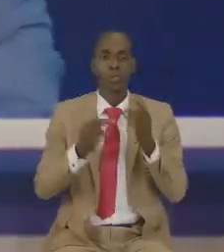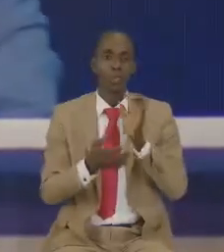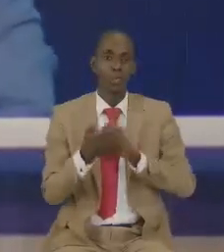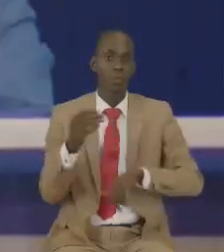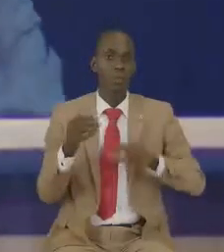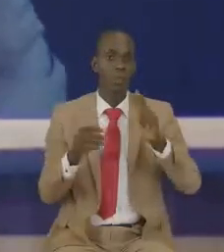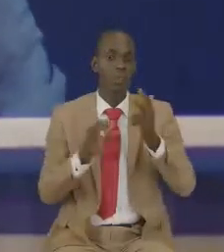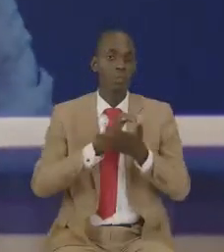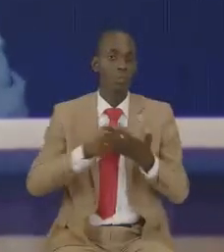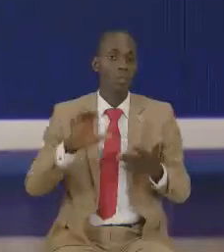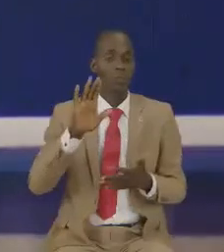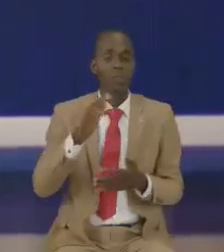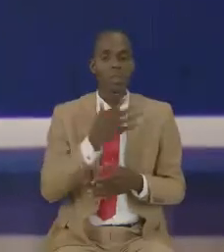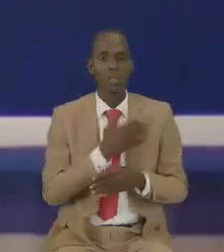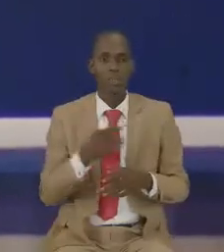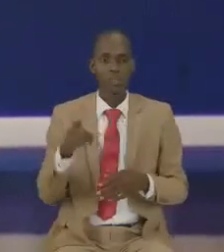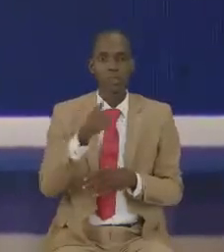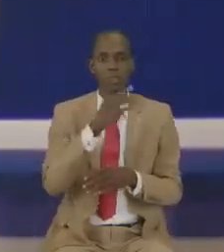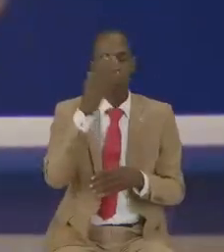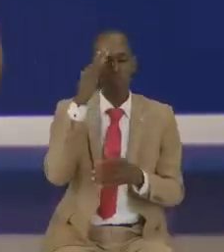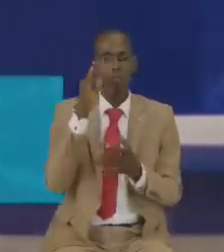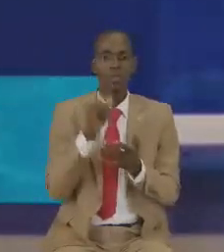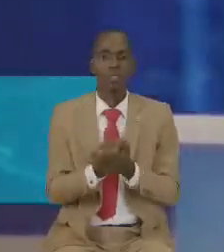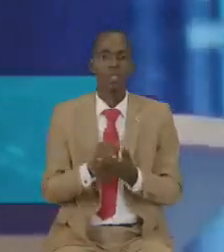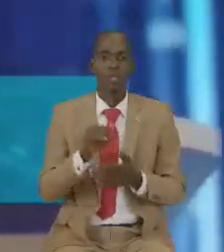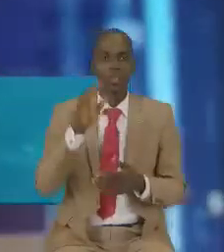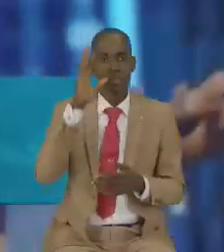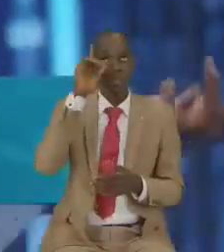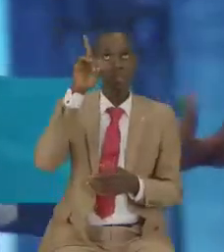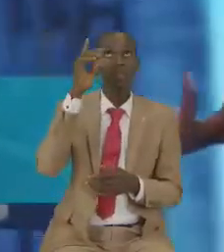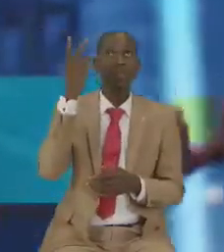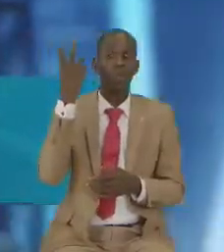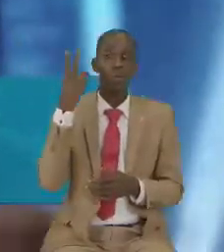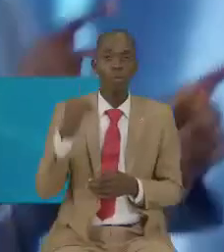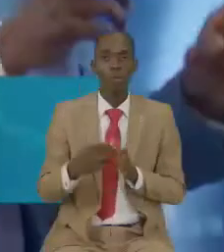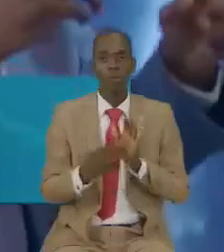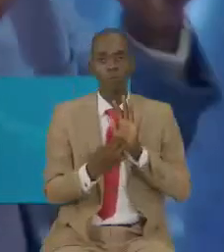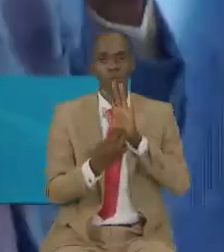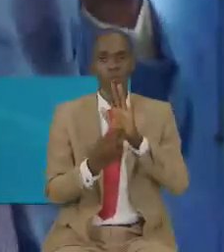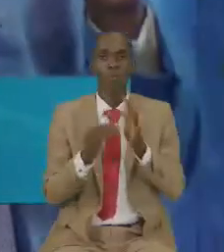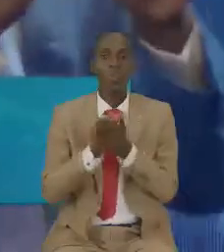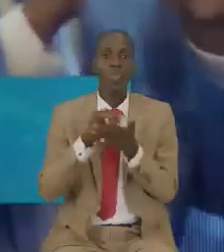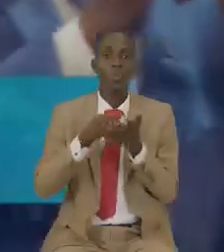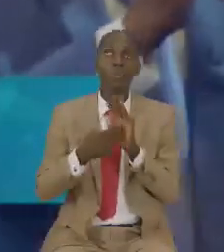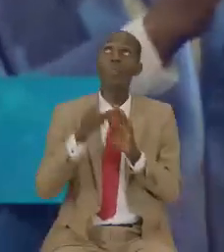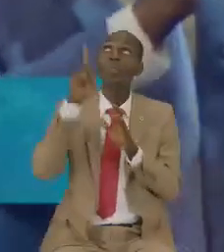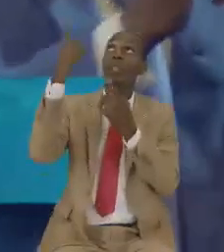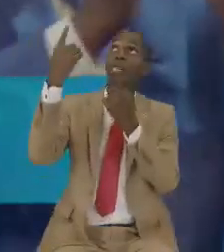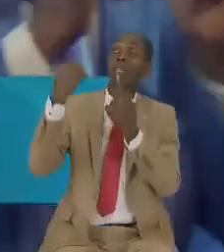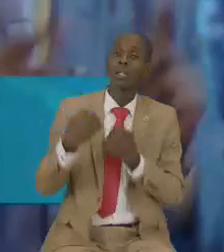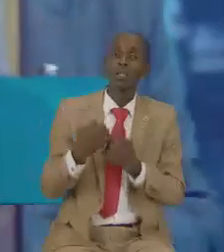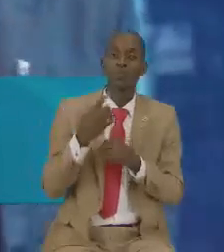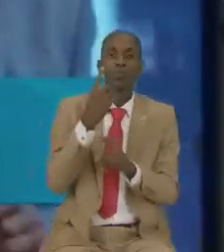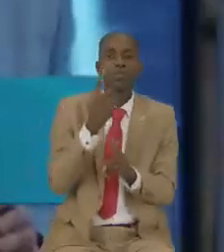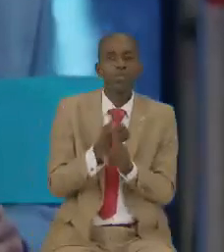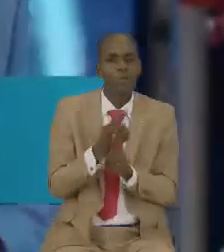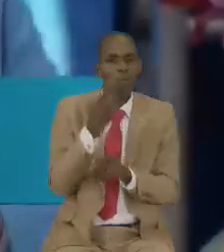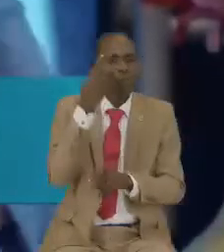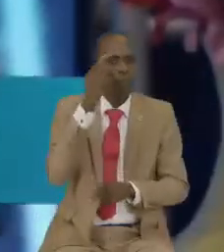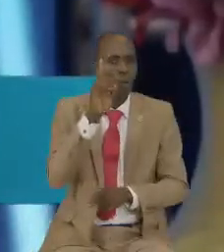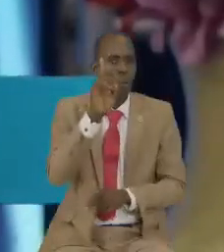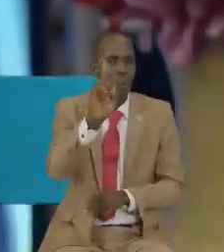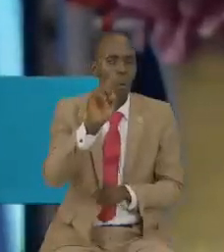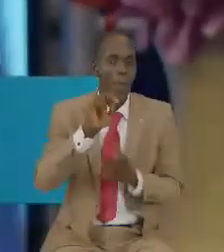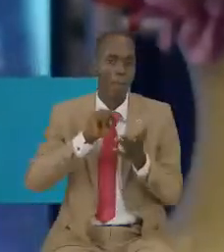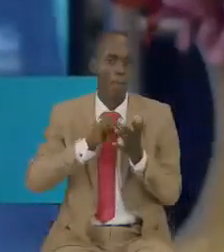ye know that he was manifested. That means he came just for one purpose.